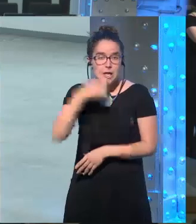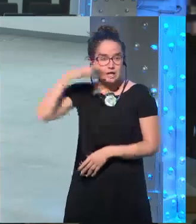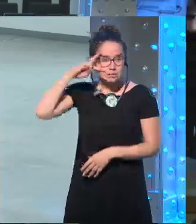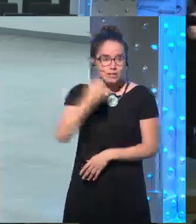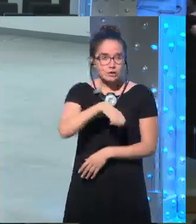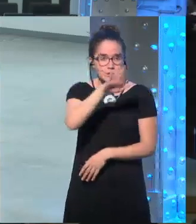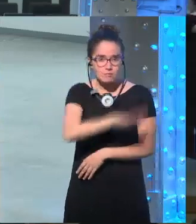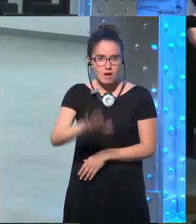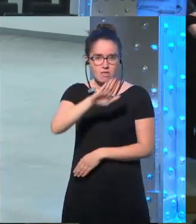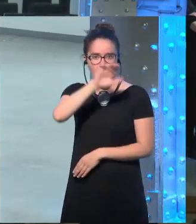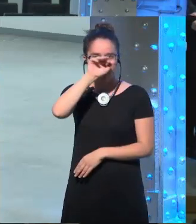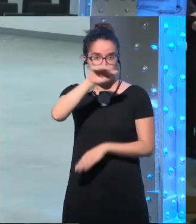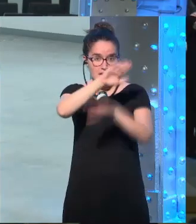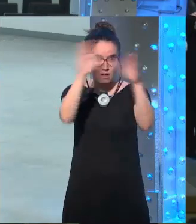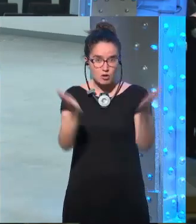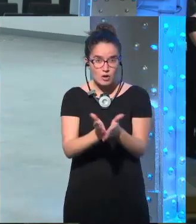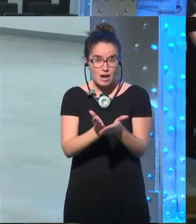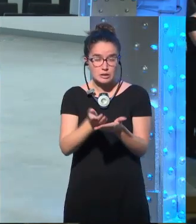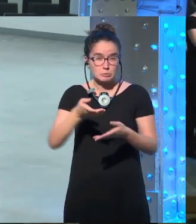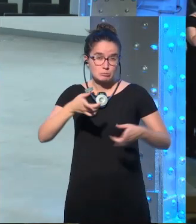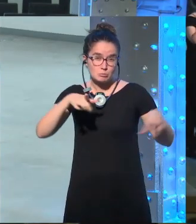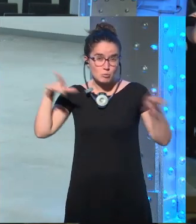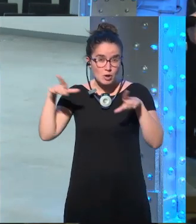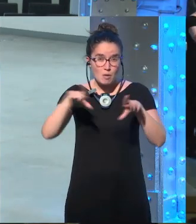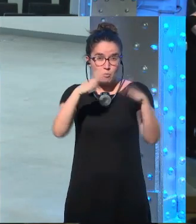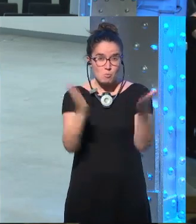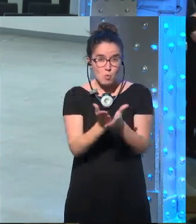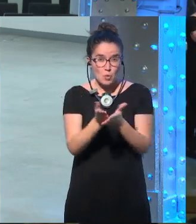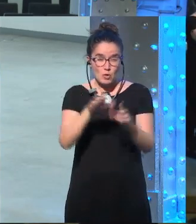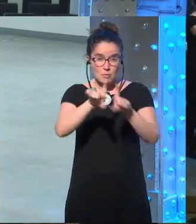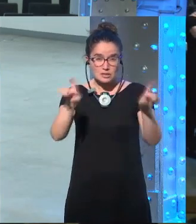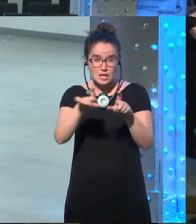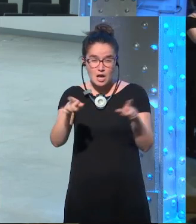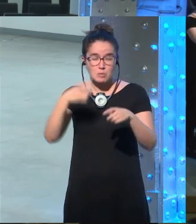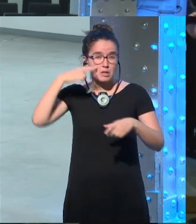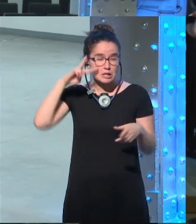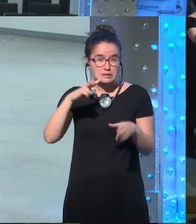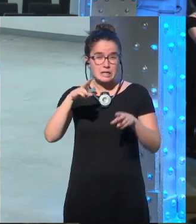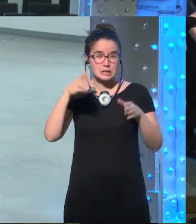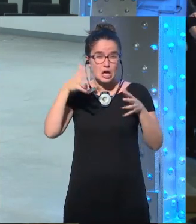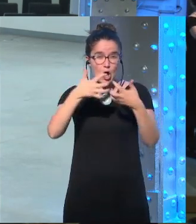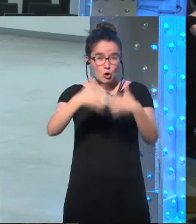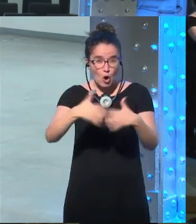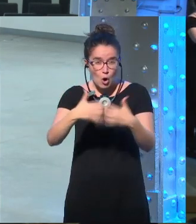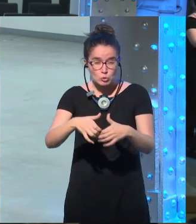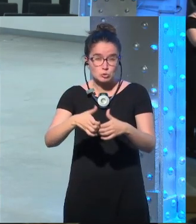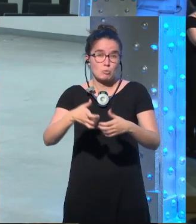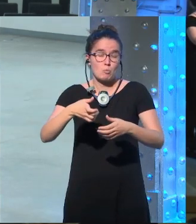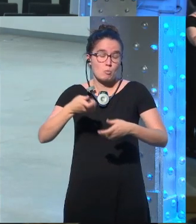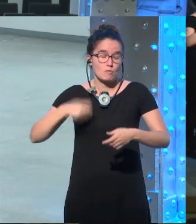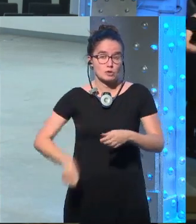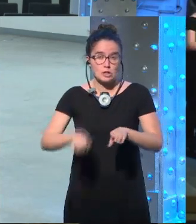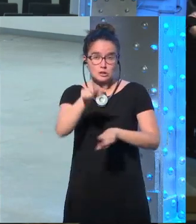Europa. It will gather protagonists and experts in human resources, coaches, professionals of